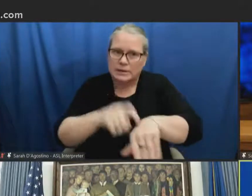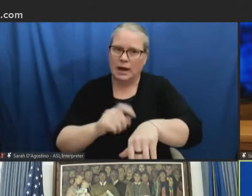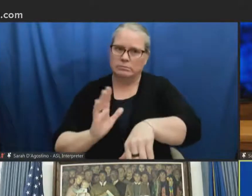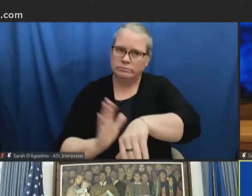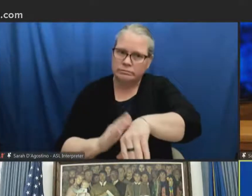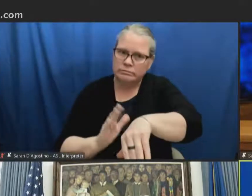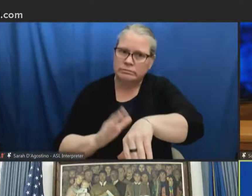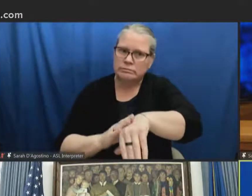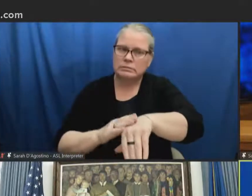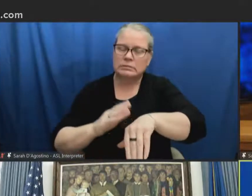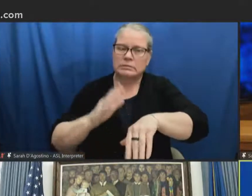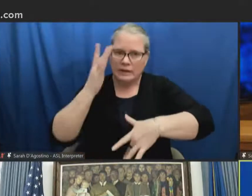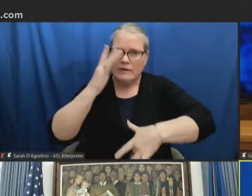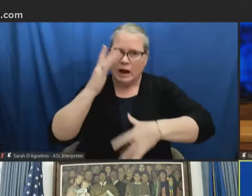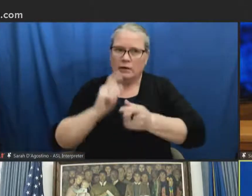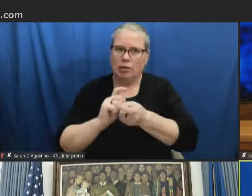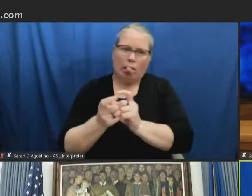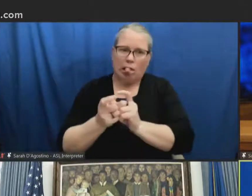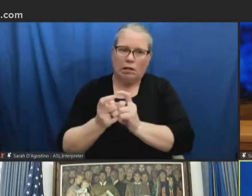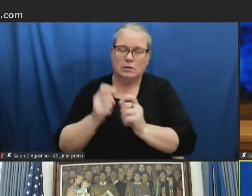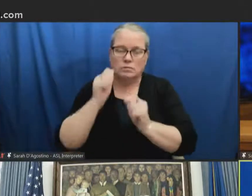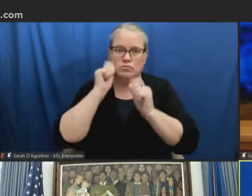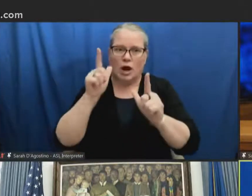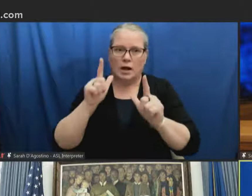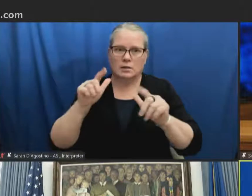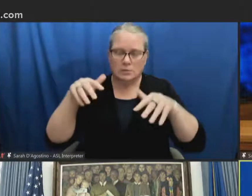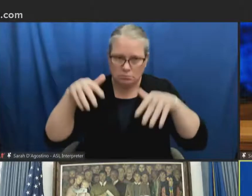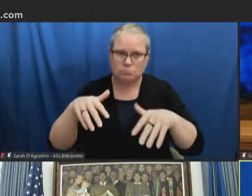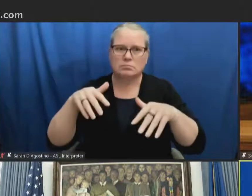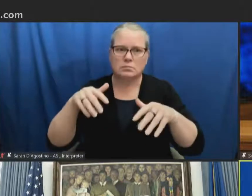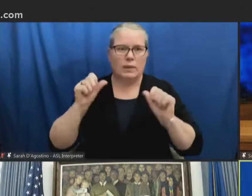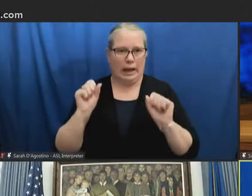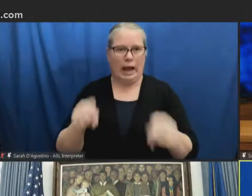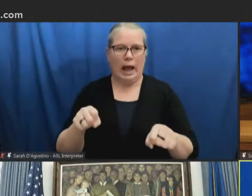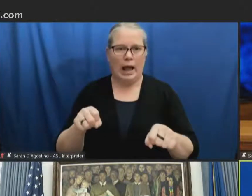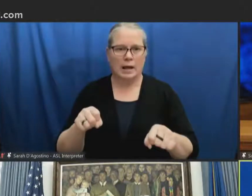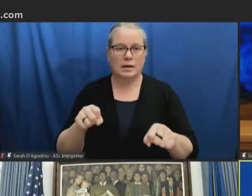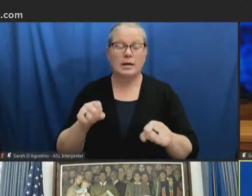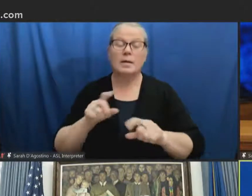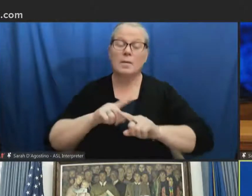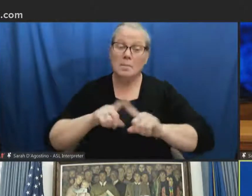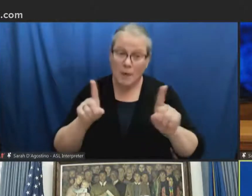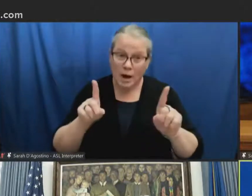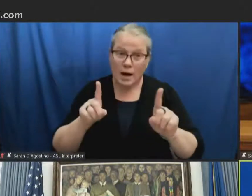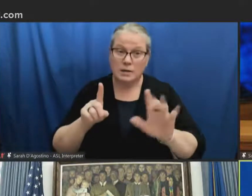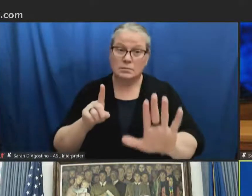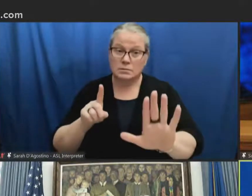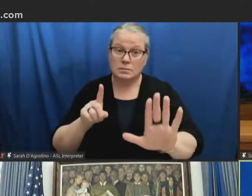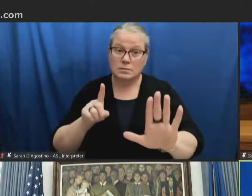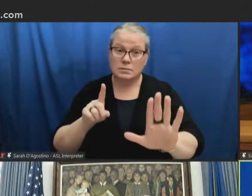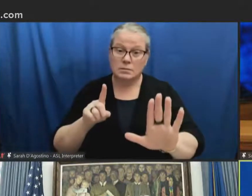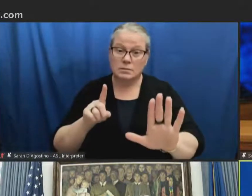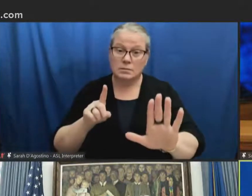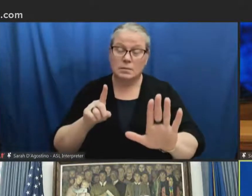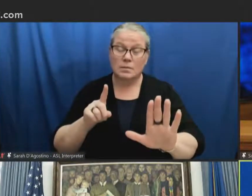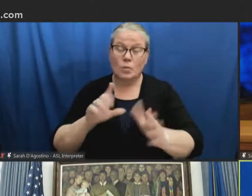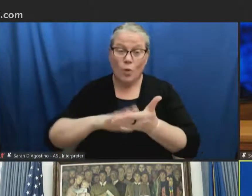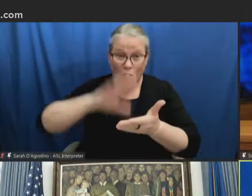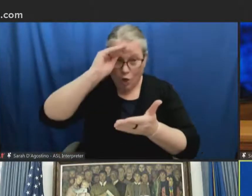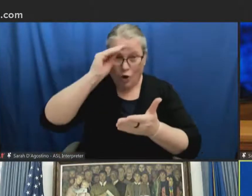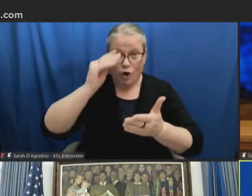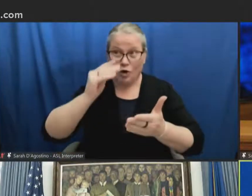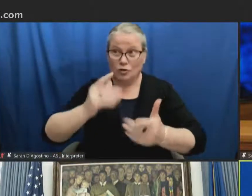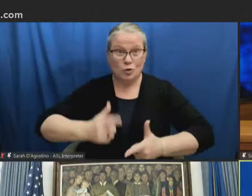various times. But I think what people have to remember about that is regardless, we are learning to live with COVID. We have so